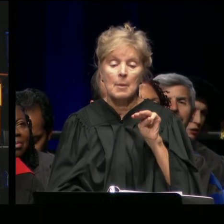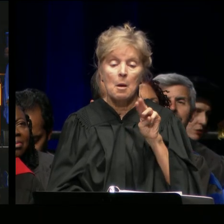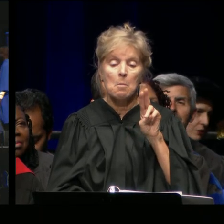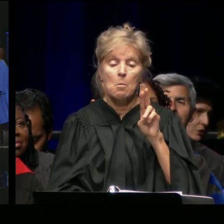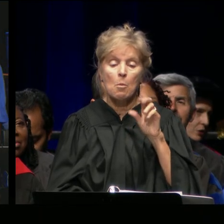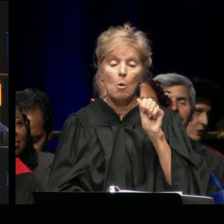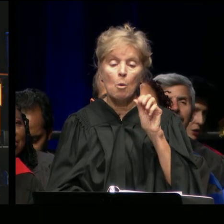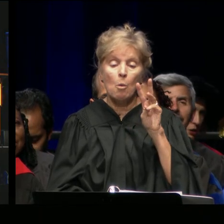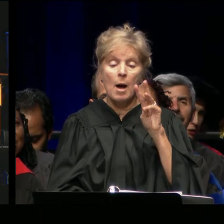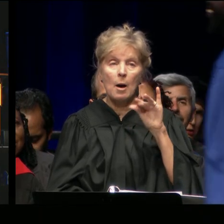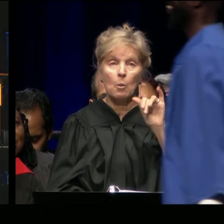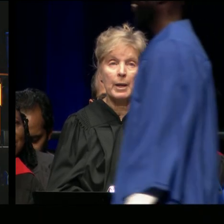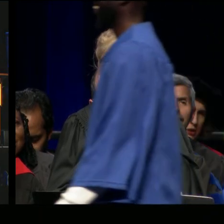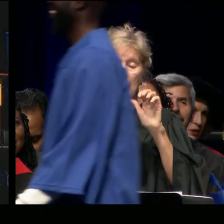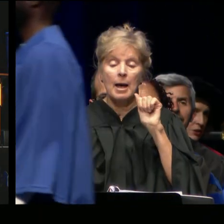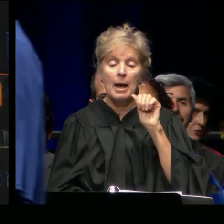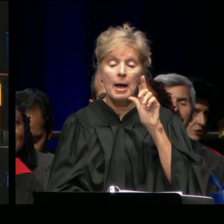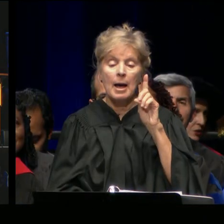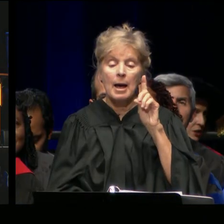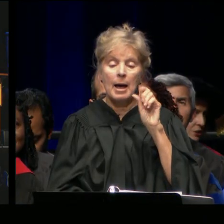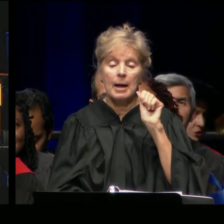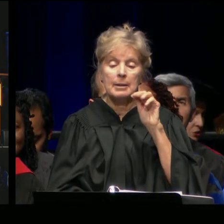Muawiya Adamesa.